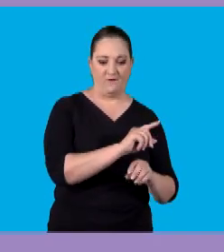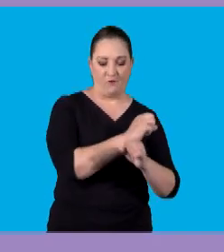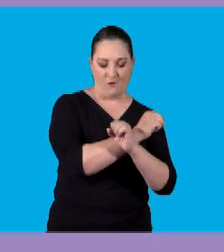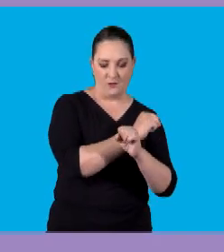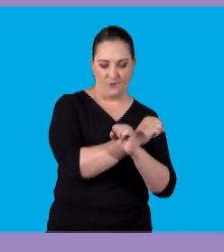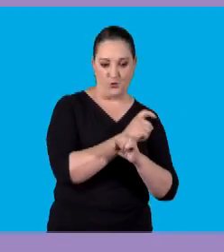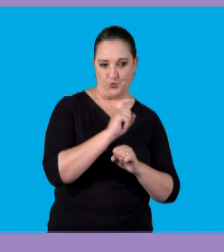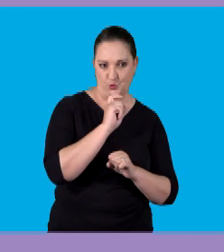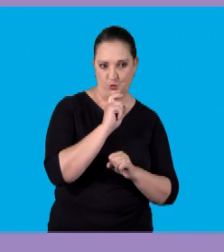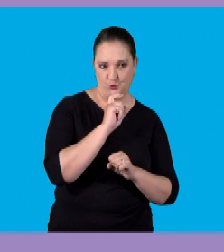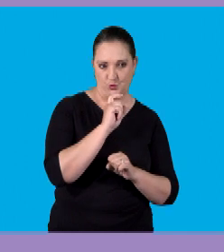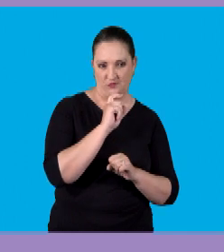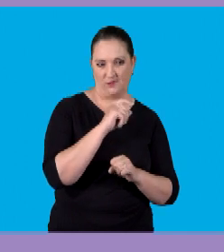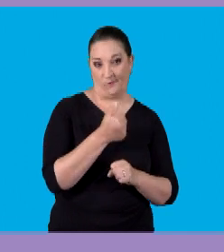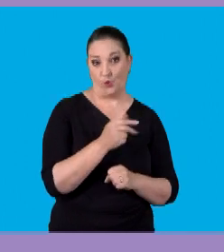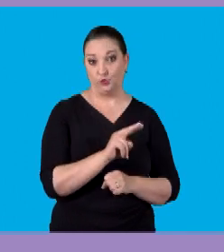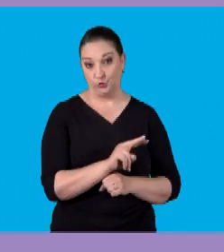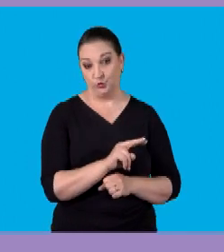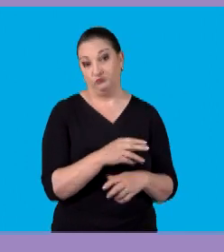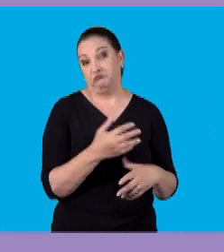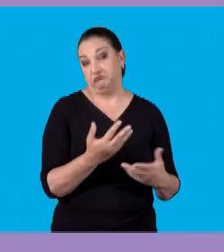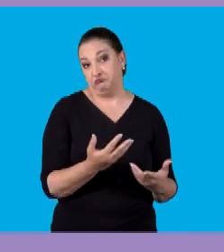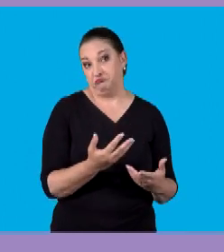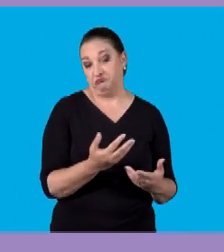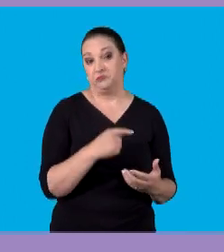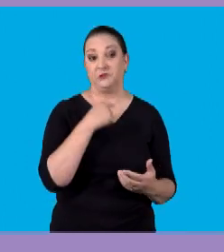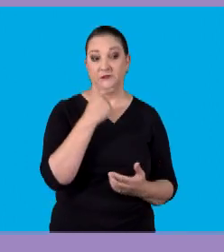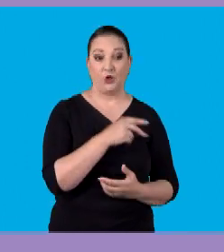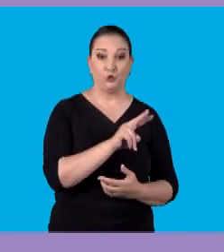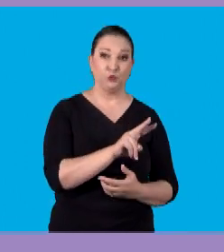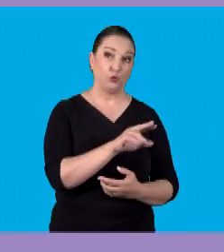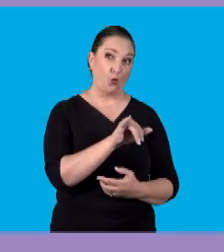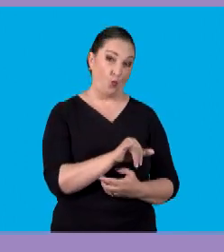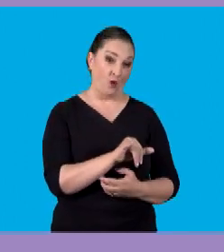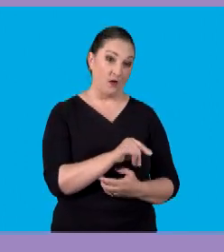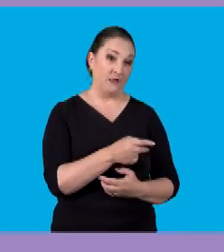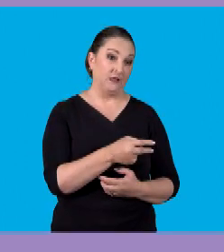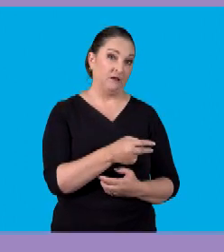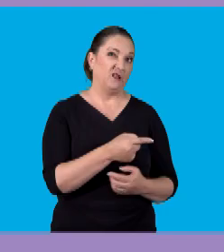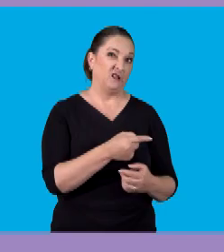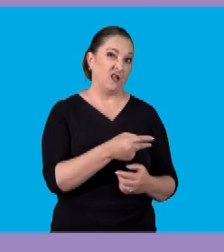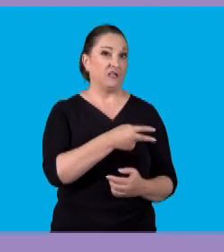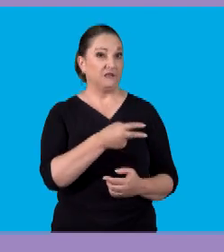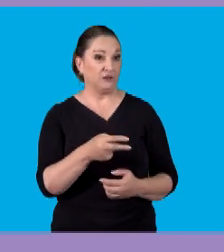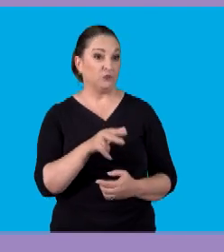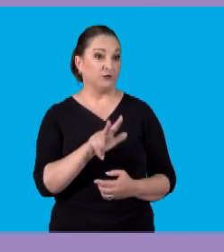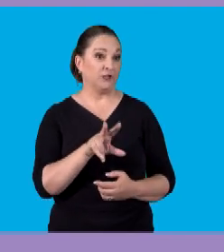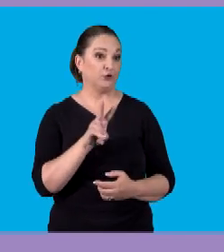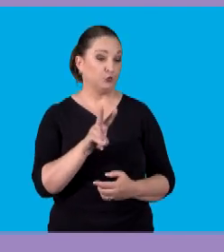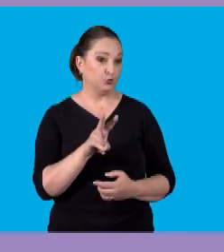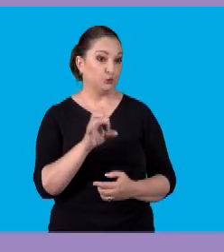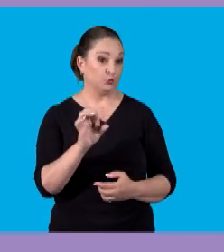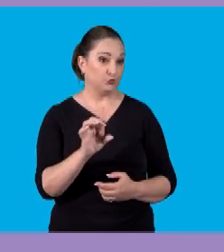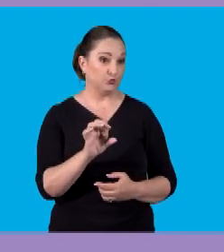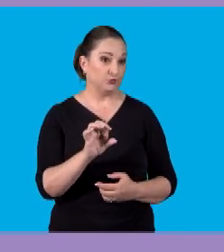inverse of 2, or if we say that if we've got 2y that is equals to 82, what will y